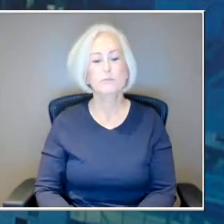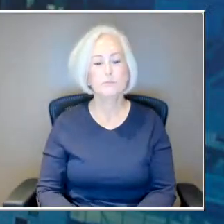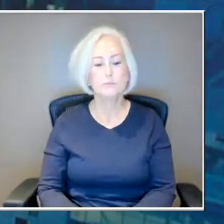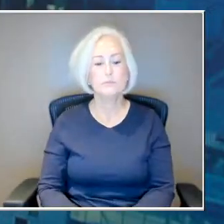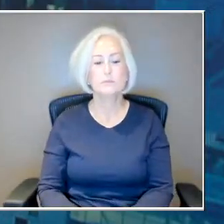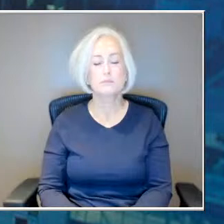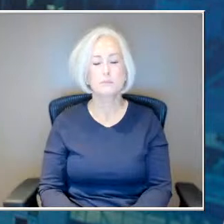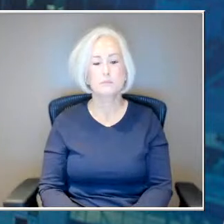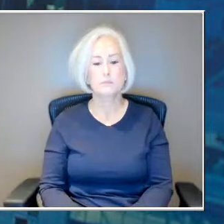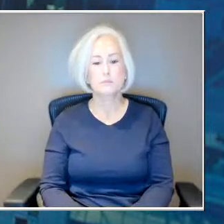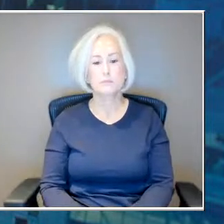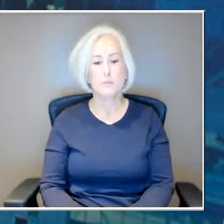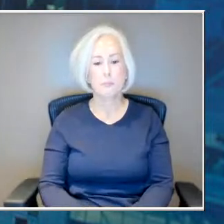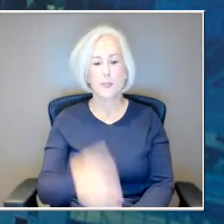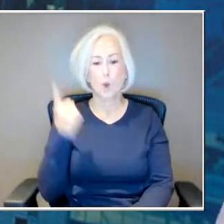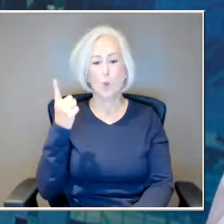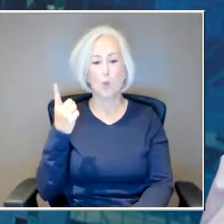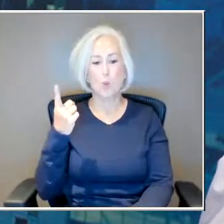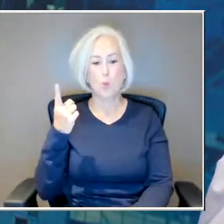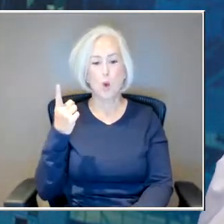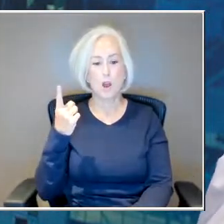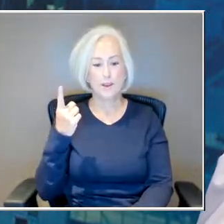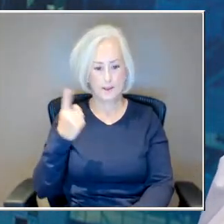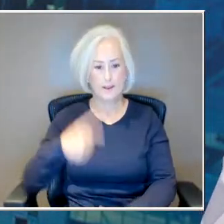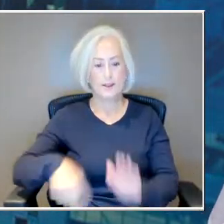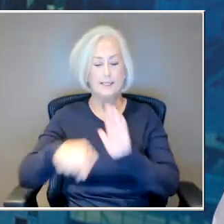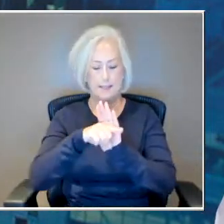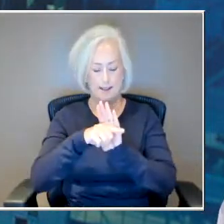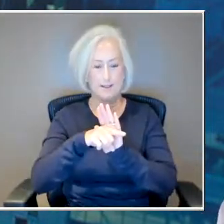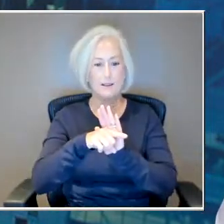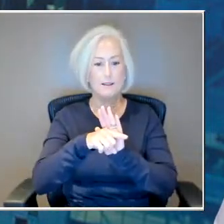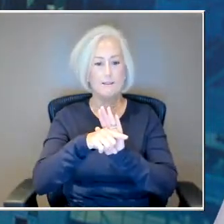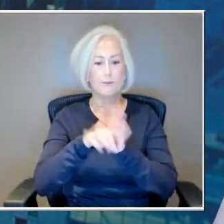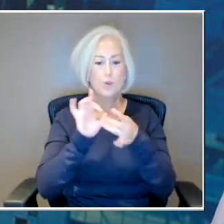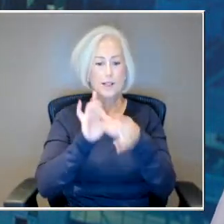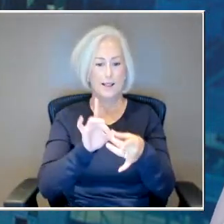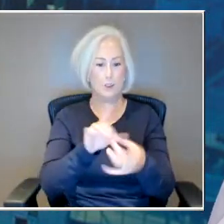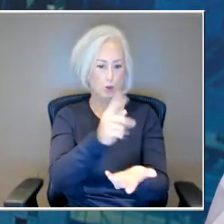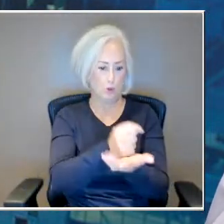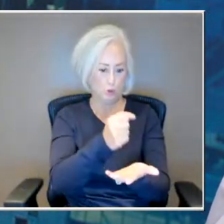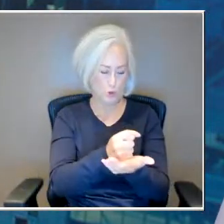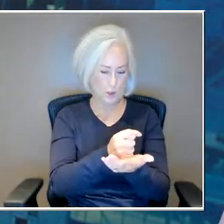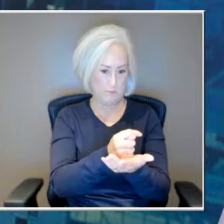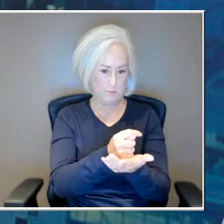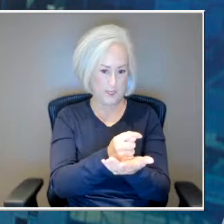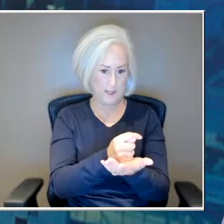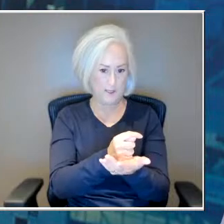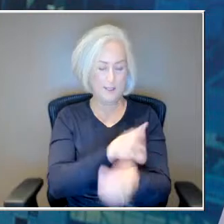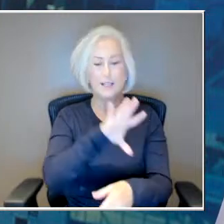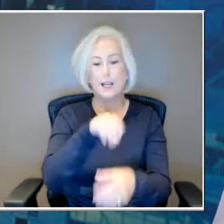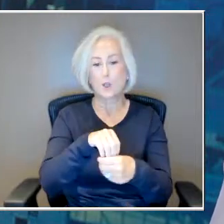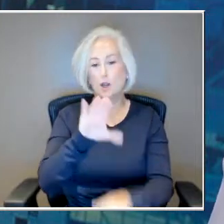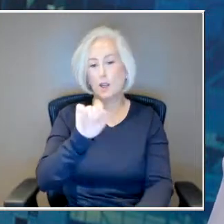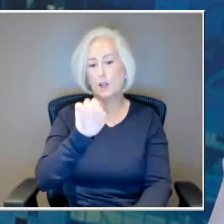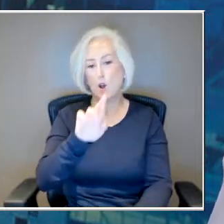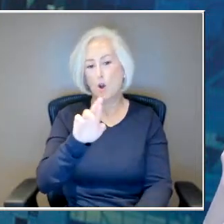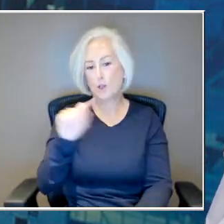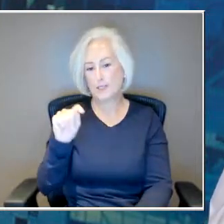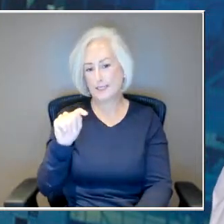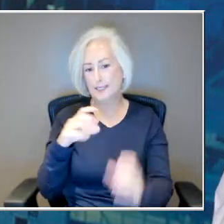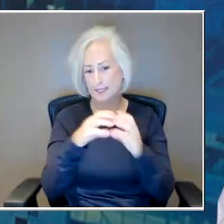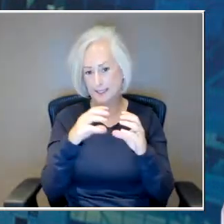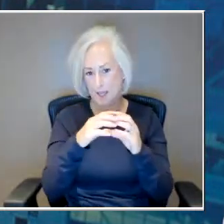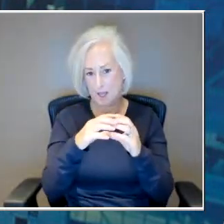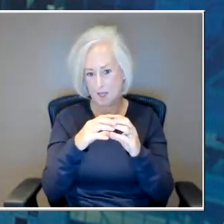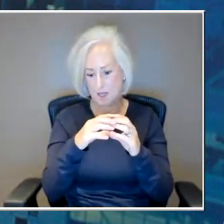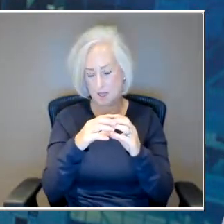the negativities of most of myeloma treatments, including the newer treatment, the CAR-T and the bispecific, is causing